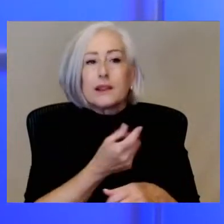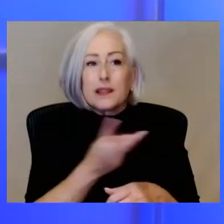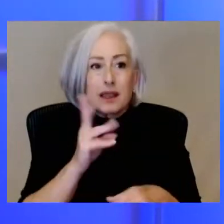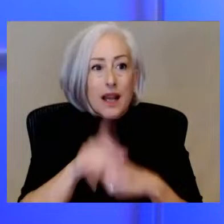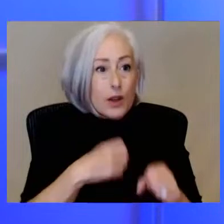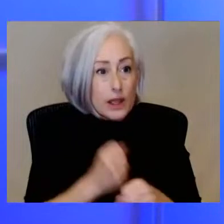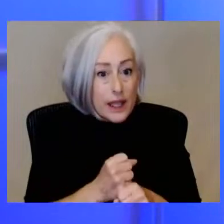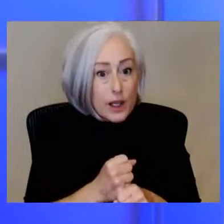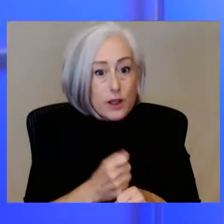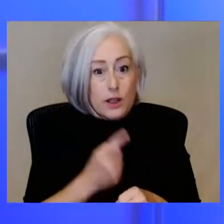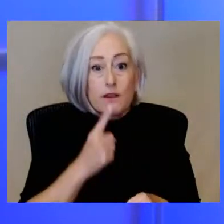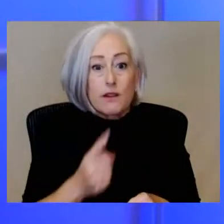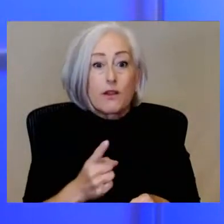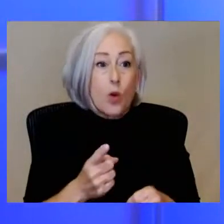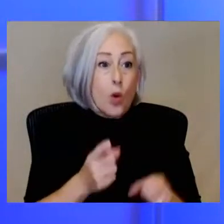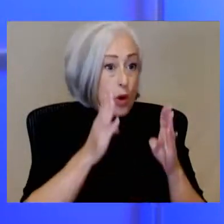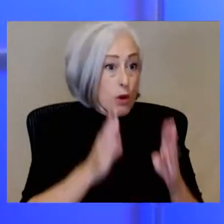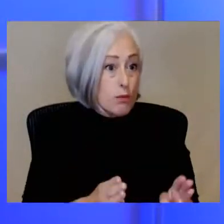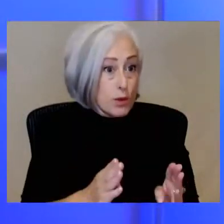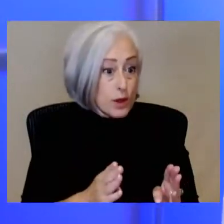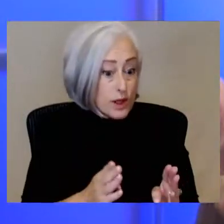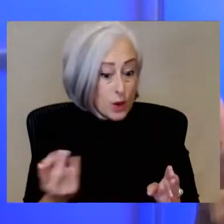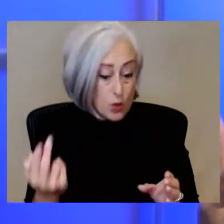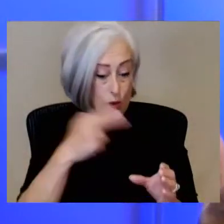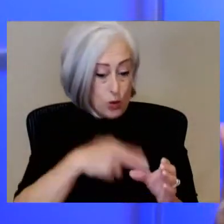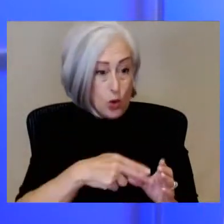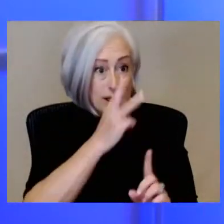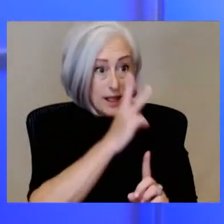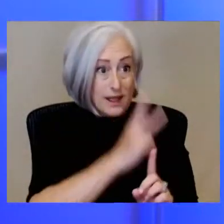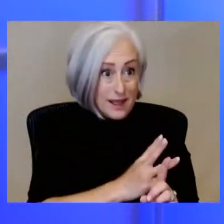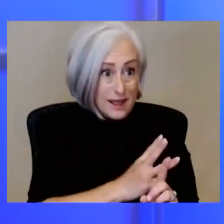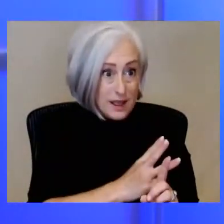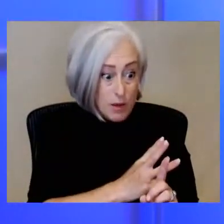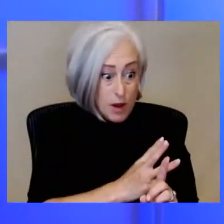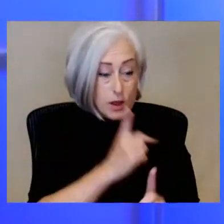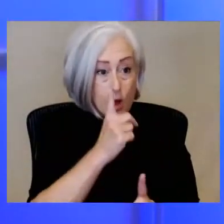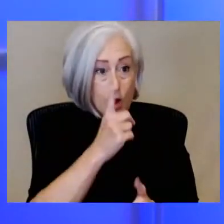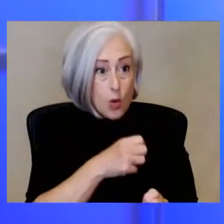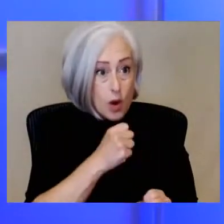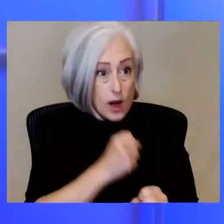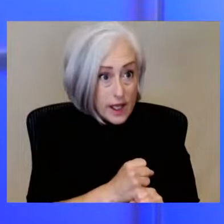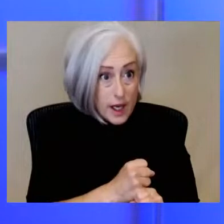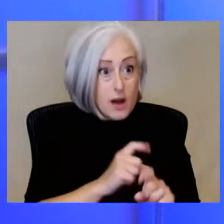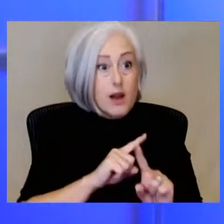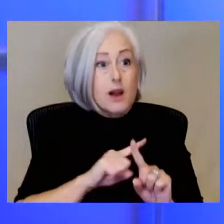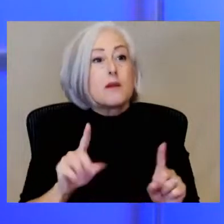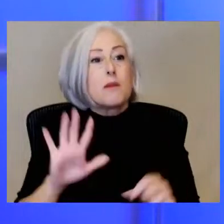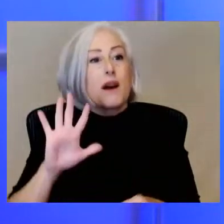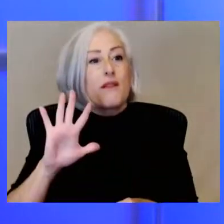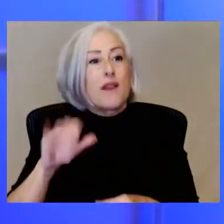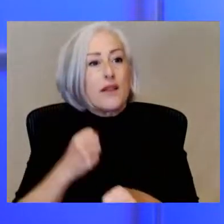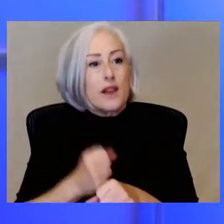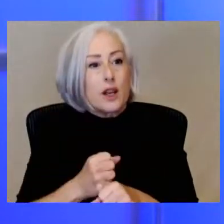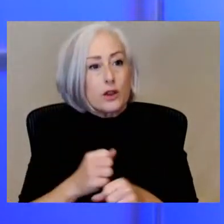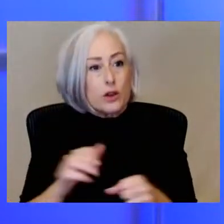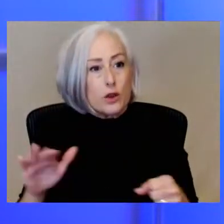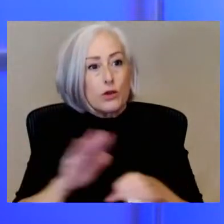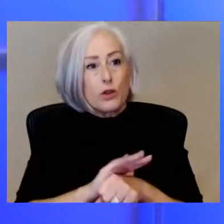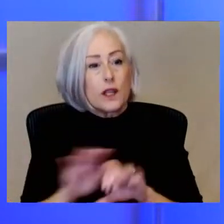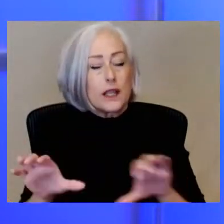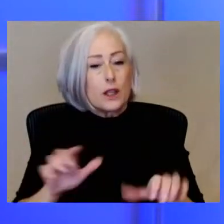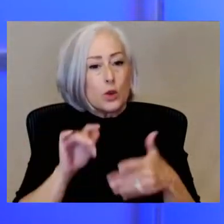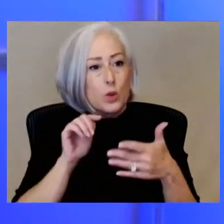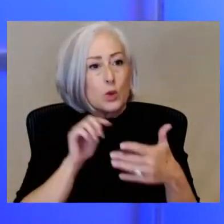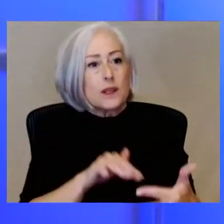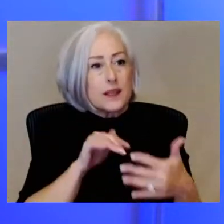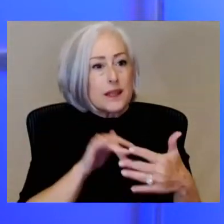might be a 6-month study or a year study, but it might take us 5 years to fully enroll that study. And so it's the rate limiter is how quickly